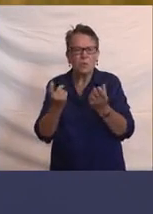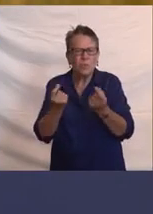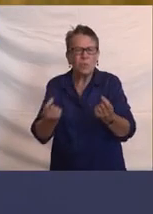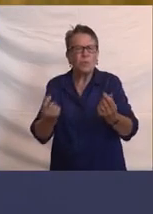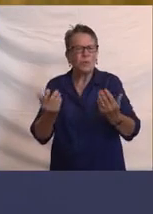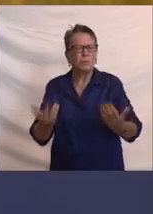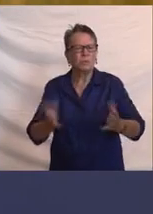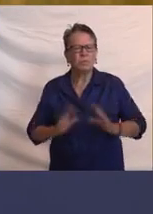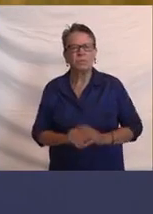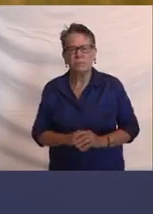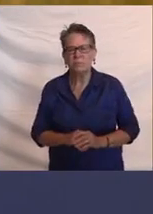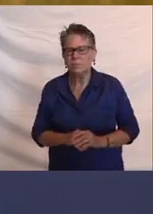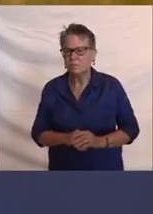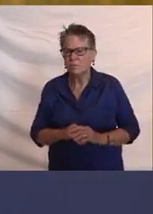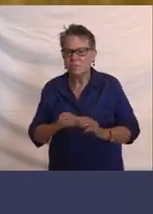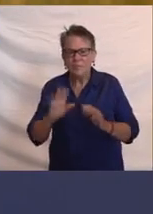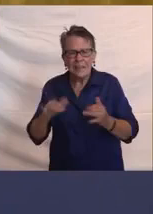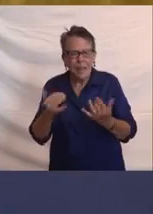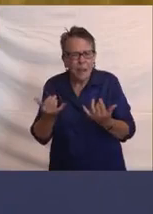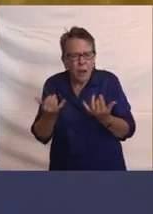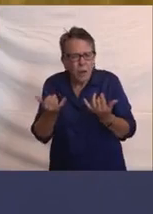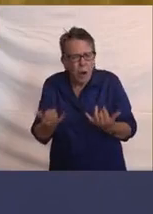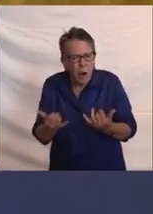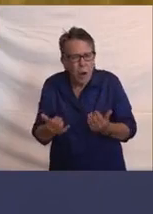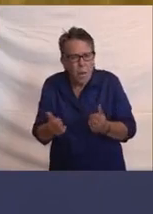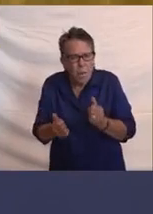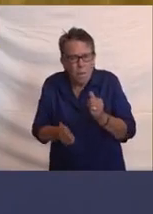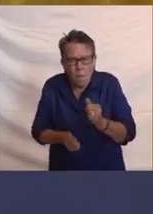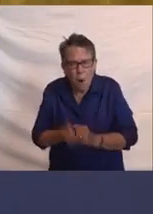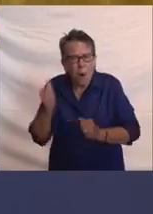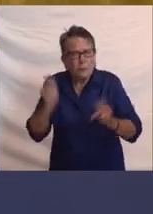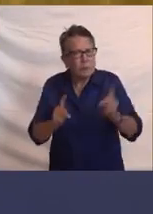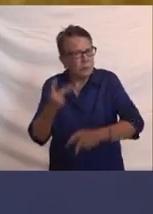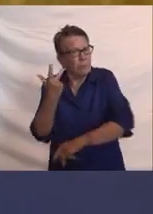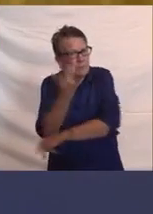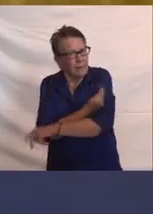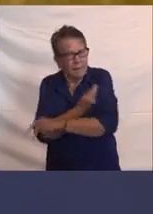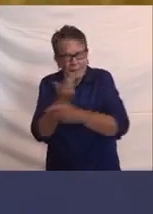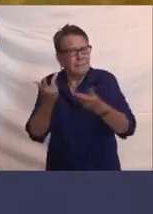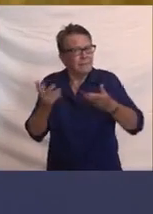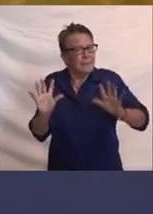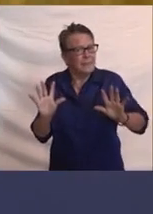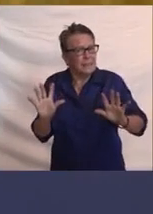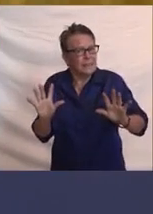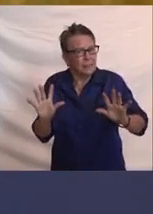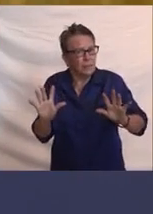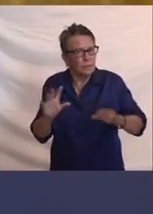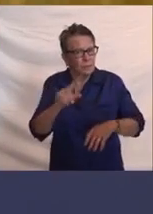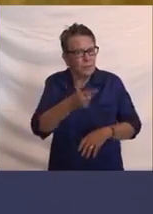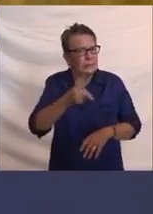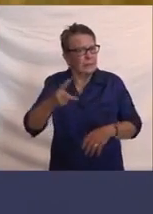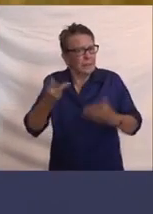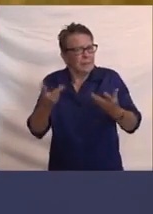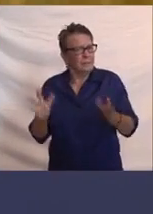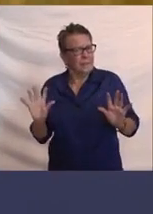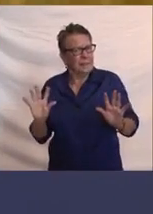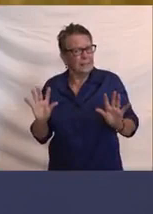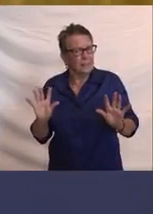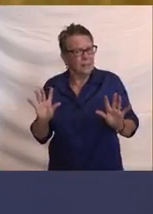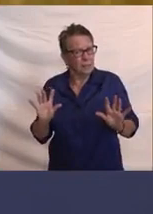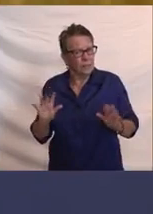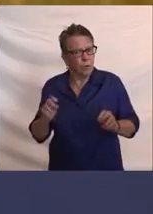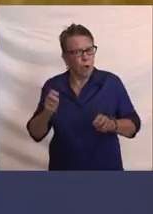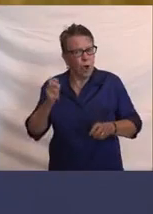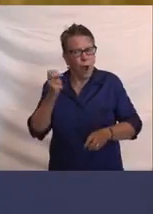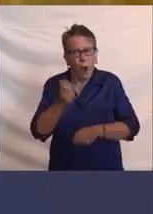vaccinated. So the difficulty has been the hurdle from no vaccination to convince people to get vaccinated. And there's a block